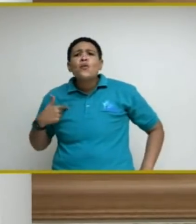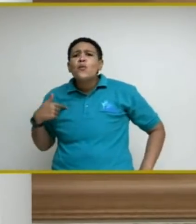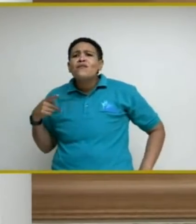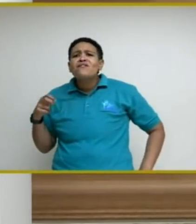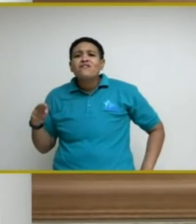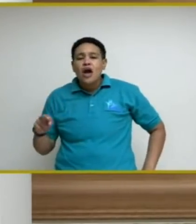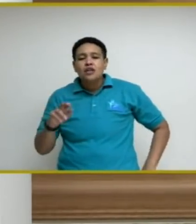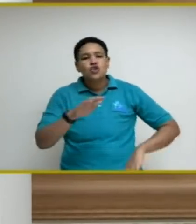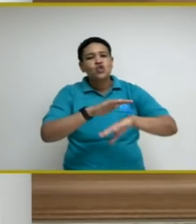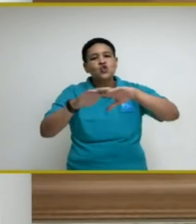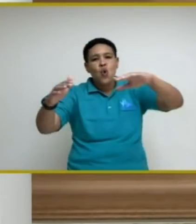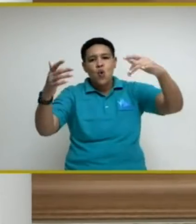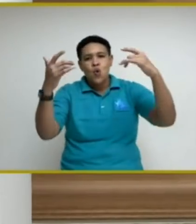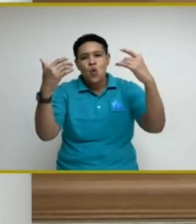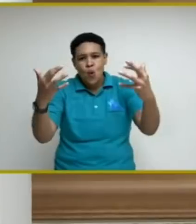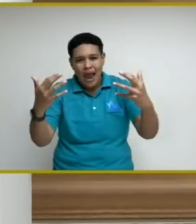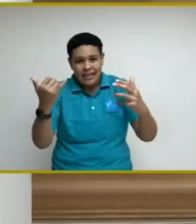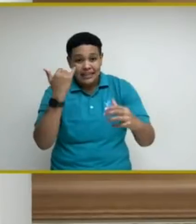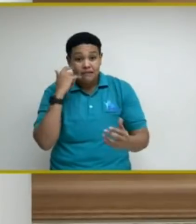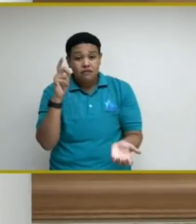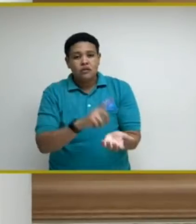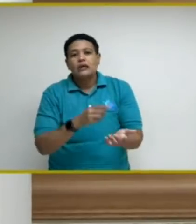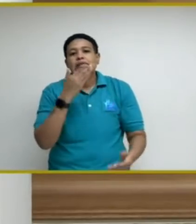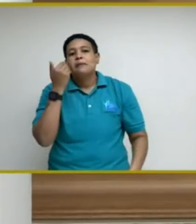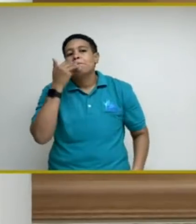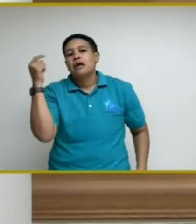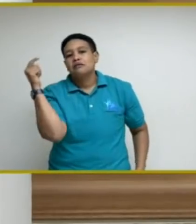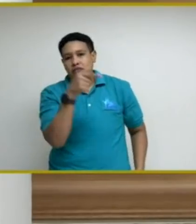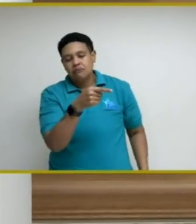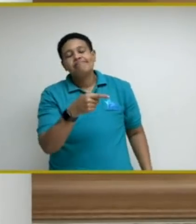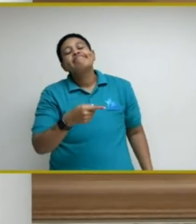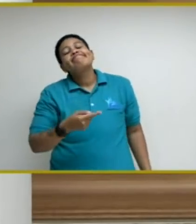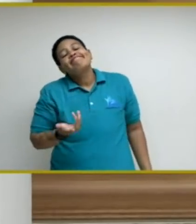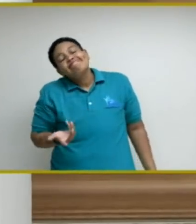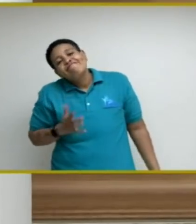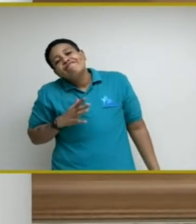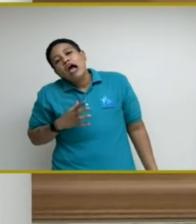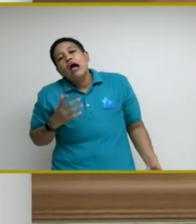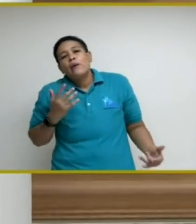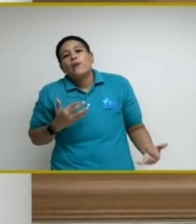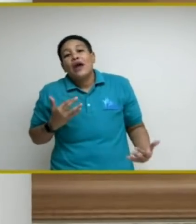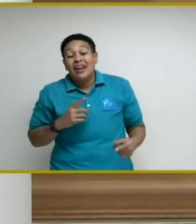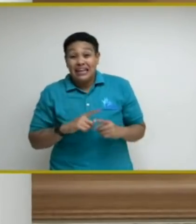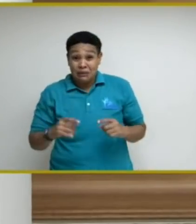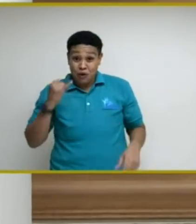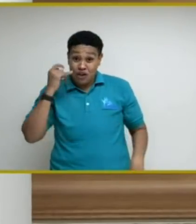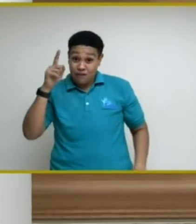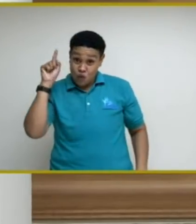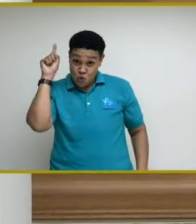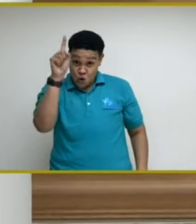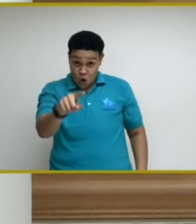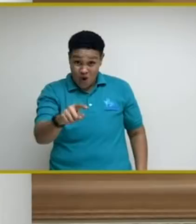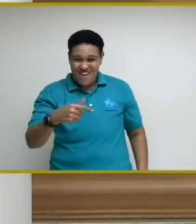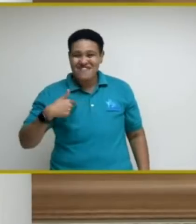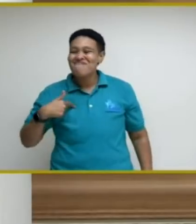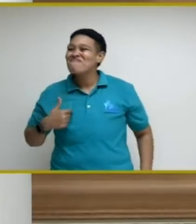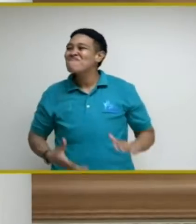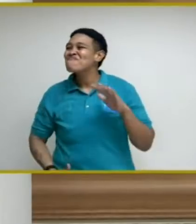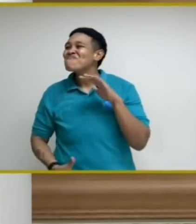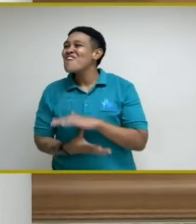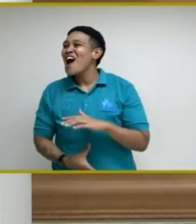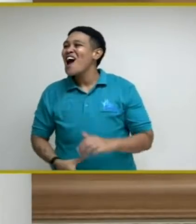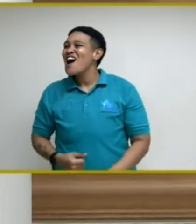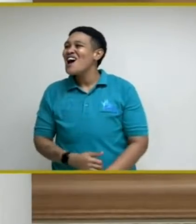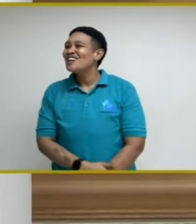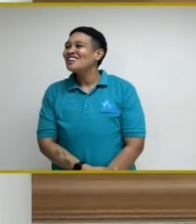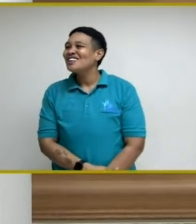some medical reason that your doctor prescribed. You are not likely to be given any priority, except for the fact